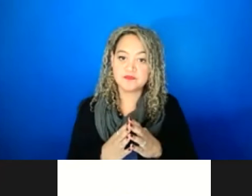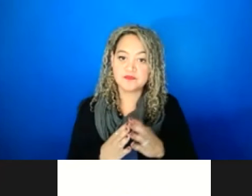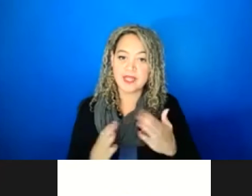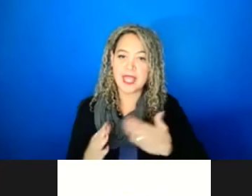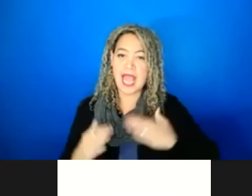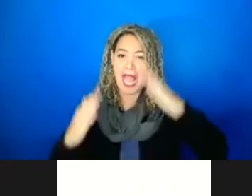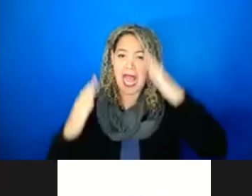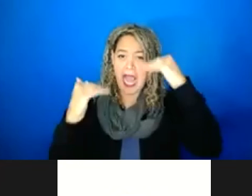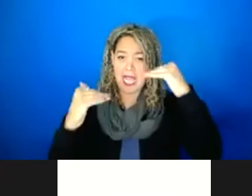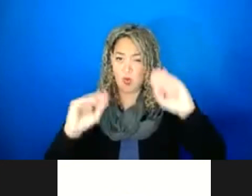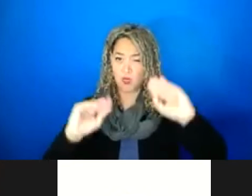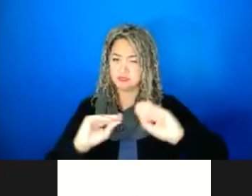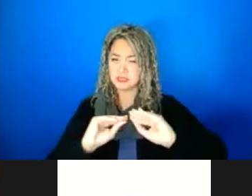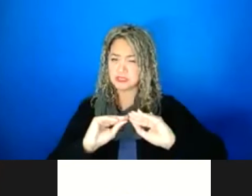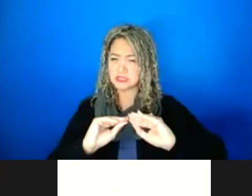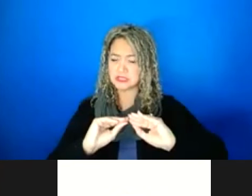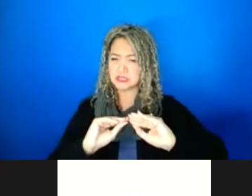made clear that